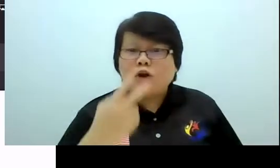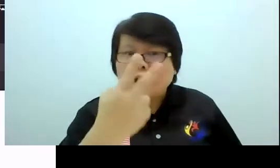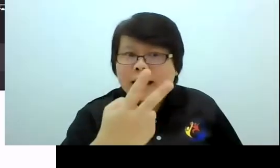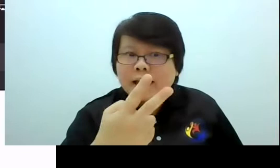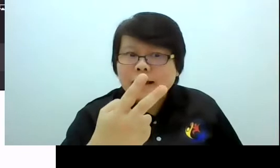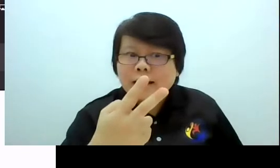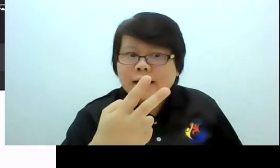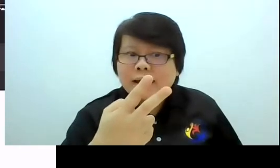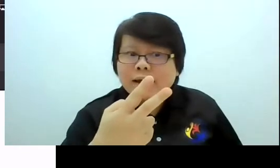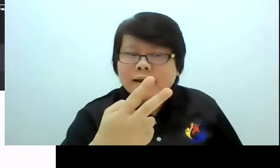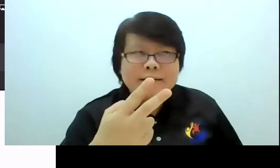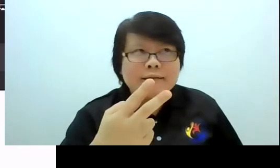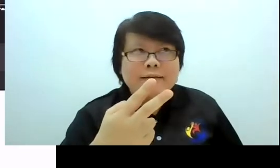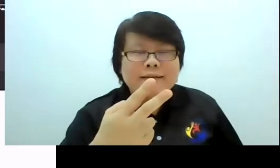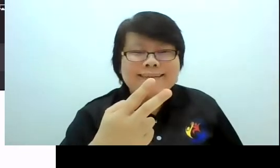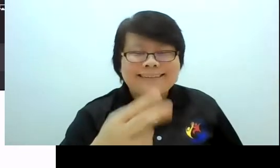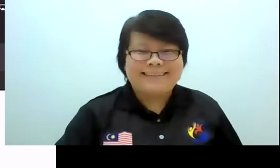without looking?